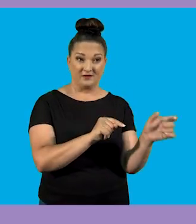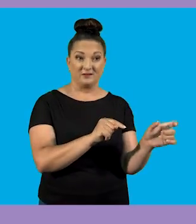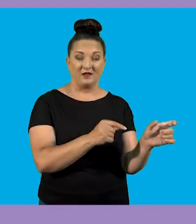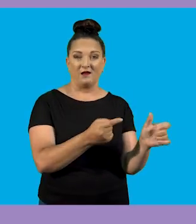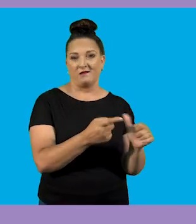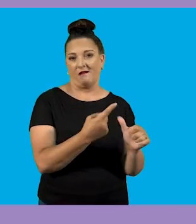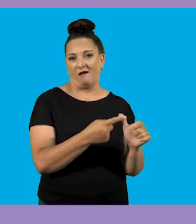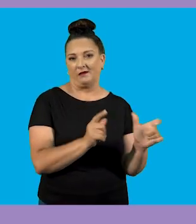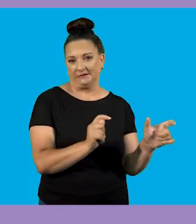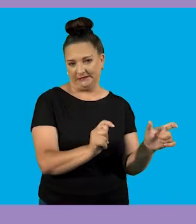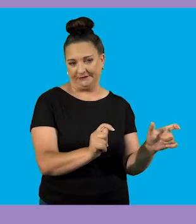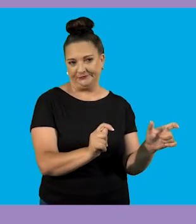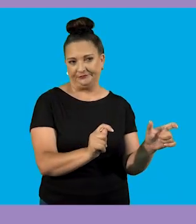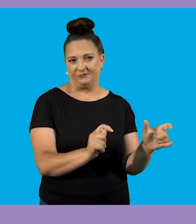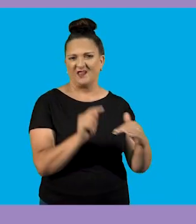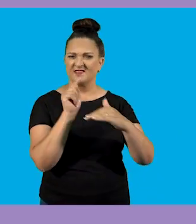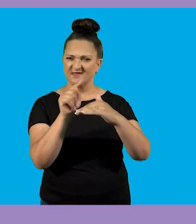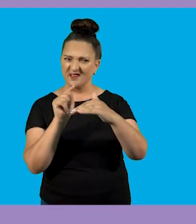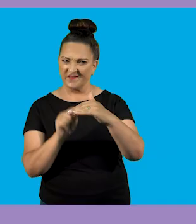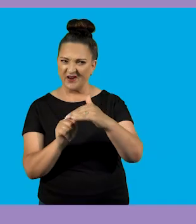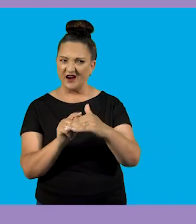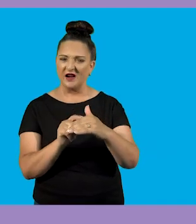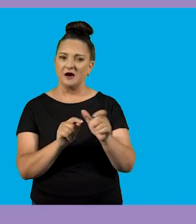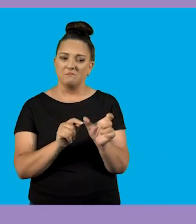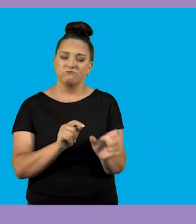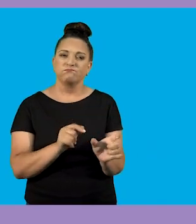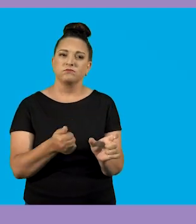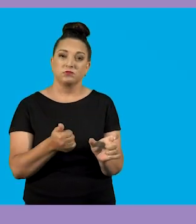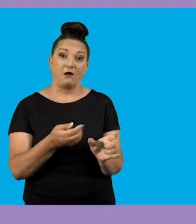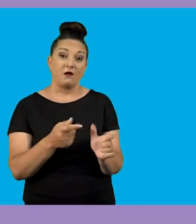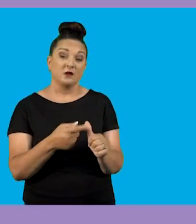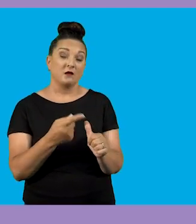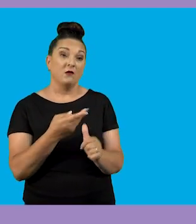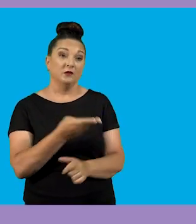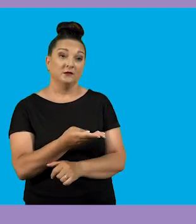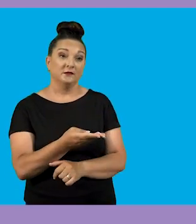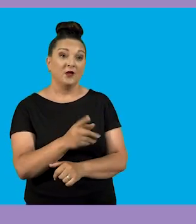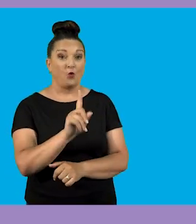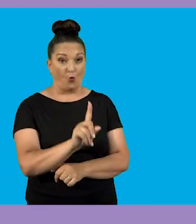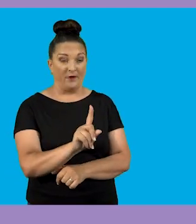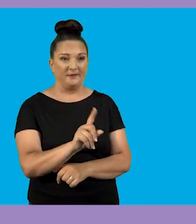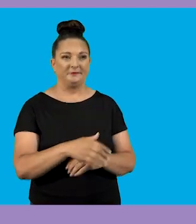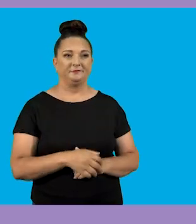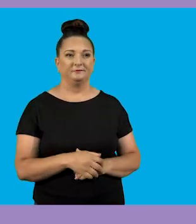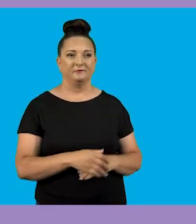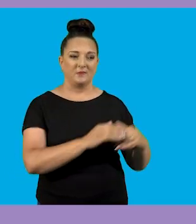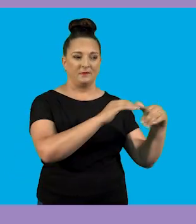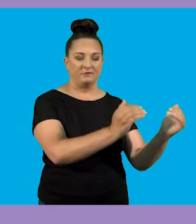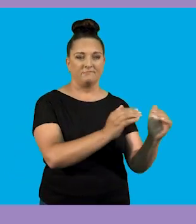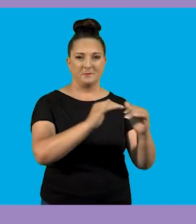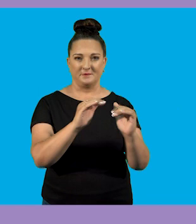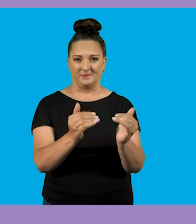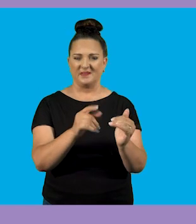with t. We take the second term divided by the common factor, we are left with that 1. And that is how we